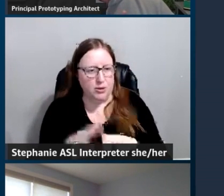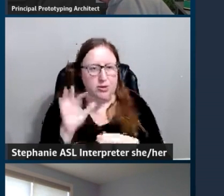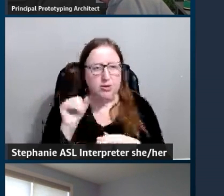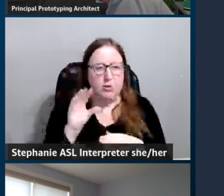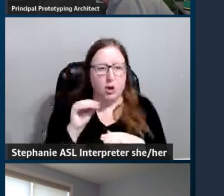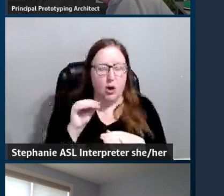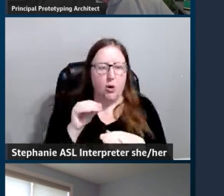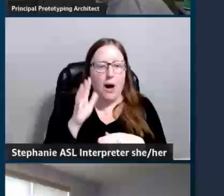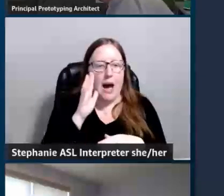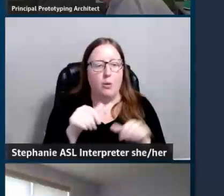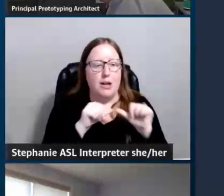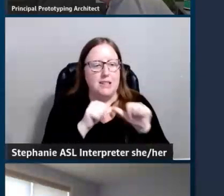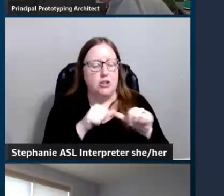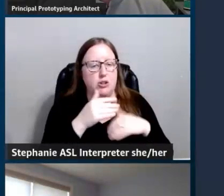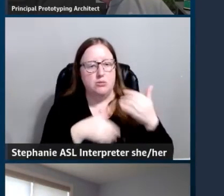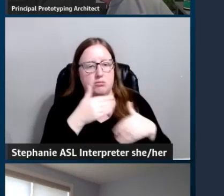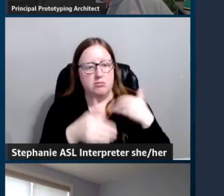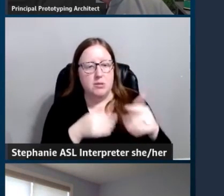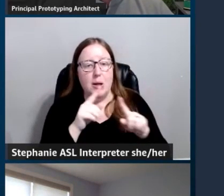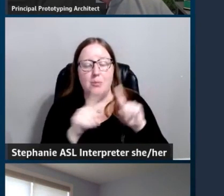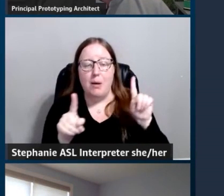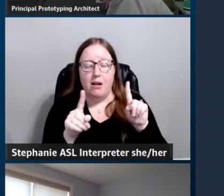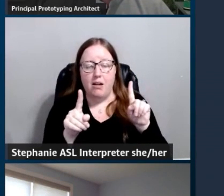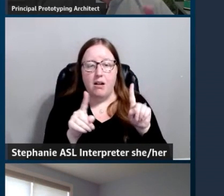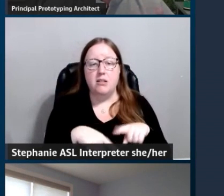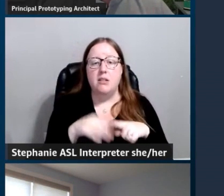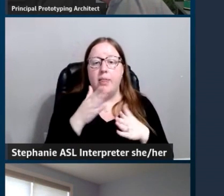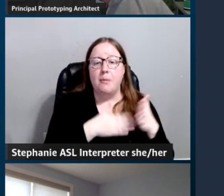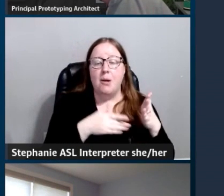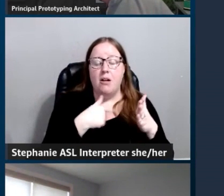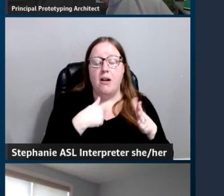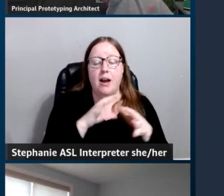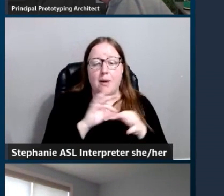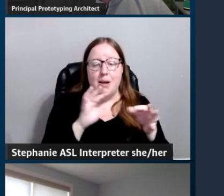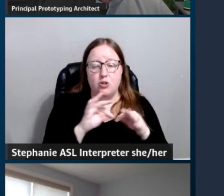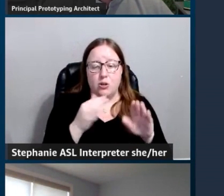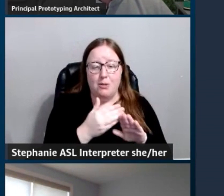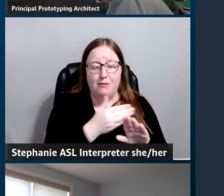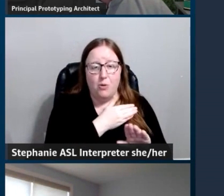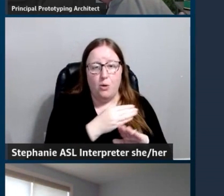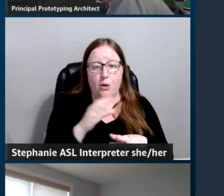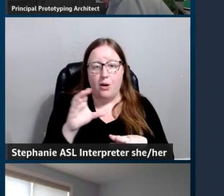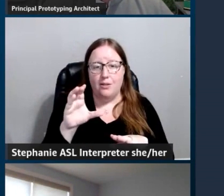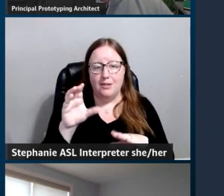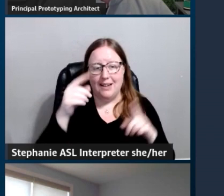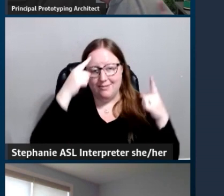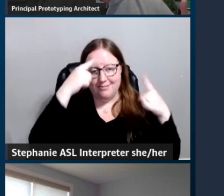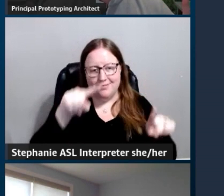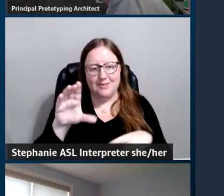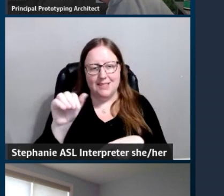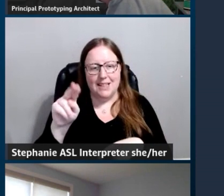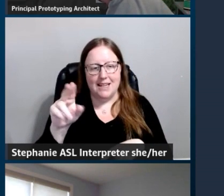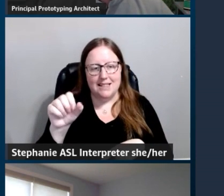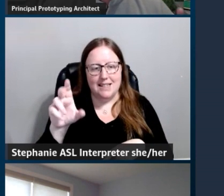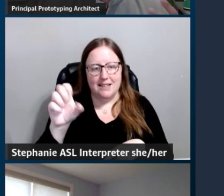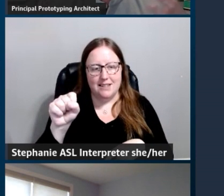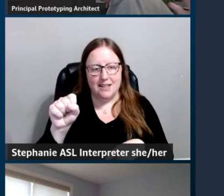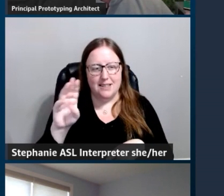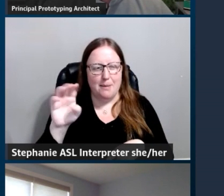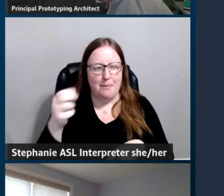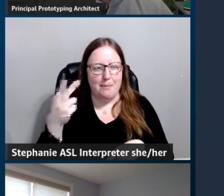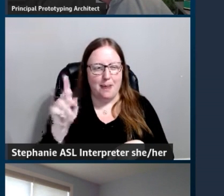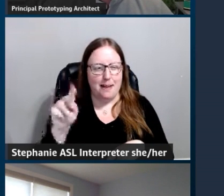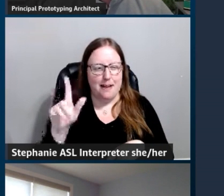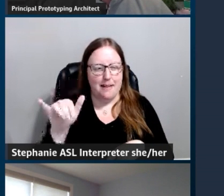I'll move a little bit quickly through here, but the part I mentioned earlier is a consensus mechanism, right? And this is how the network,